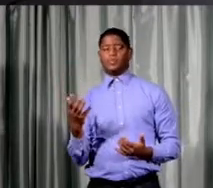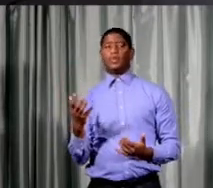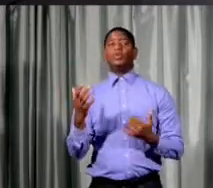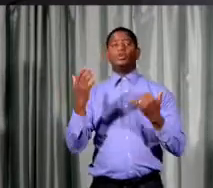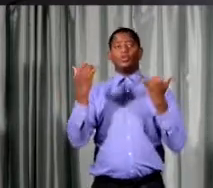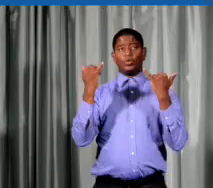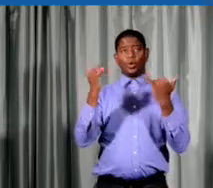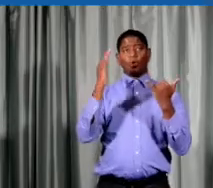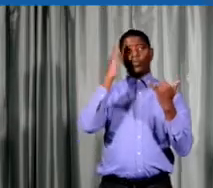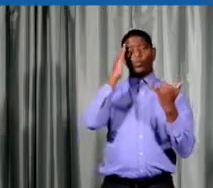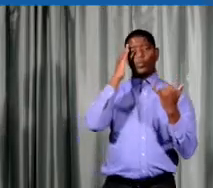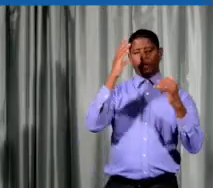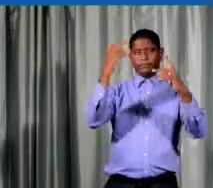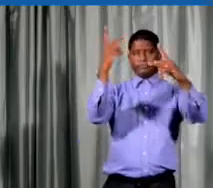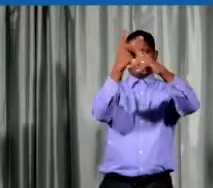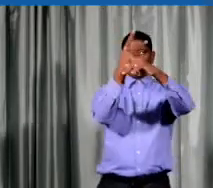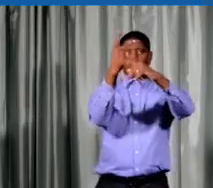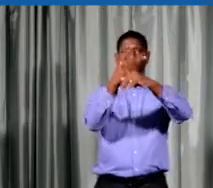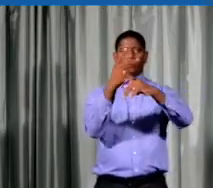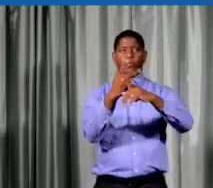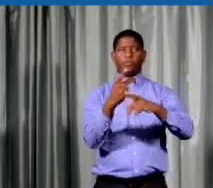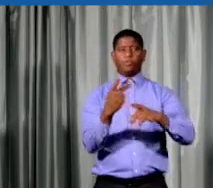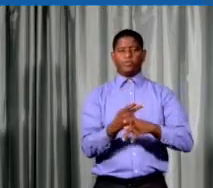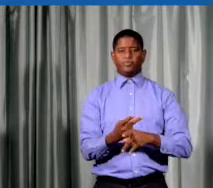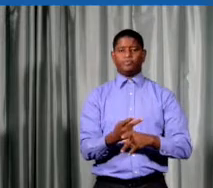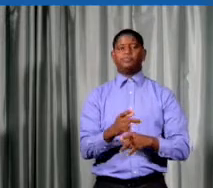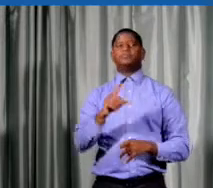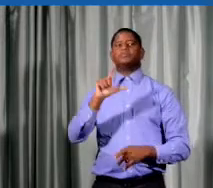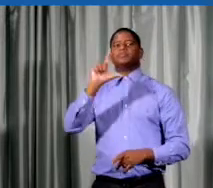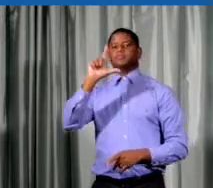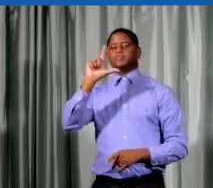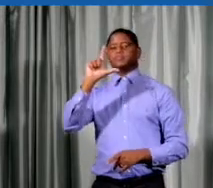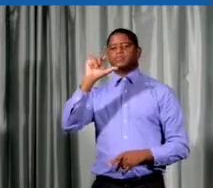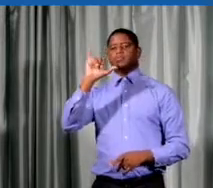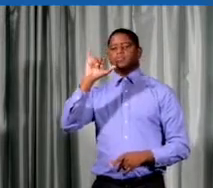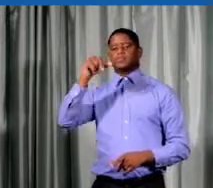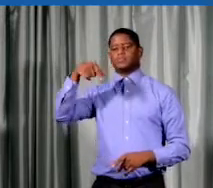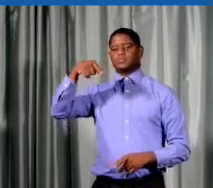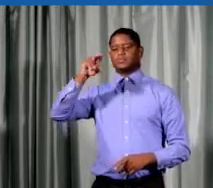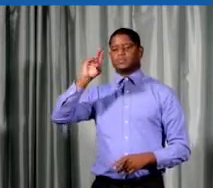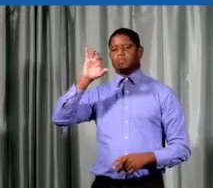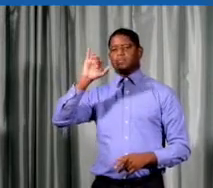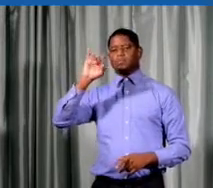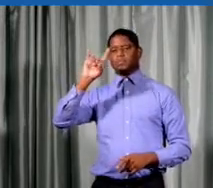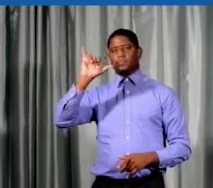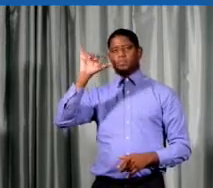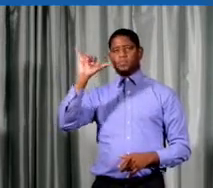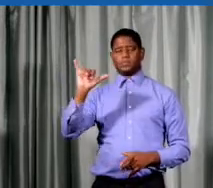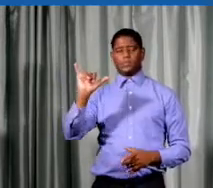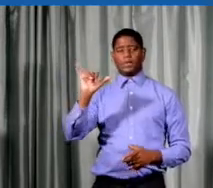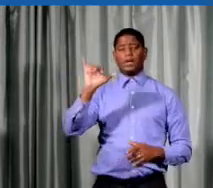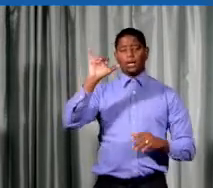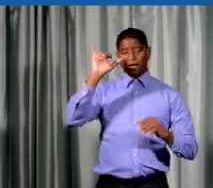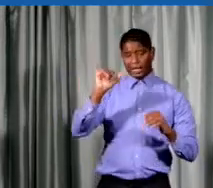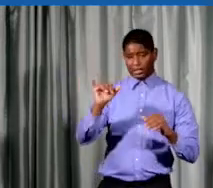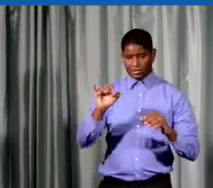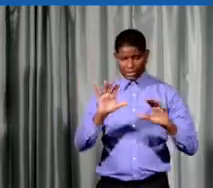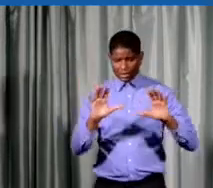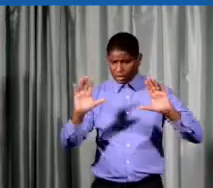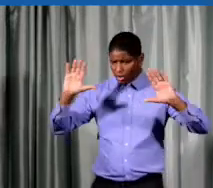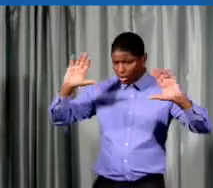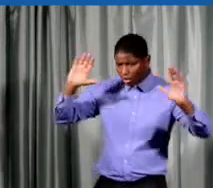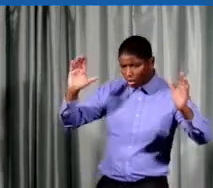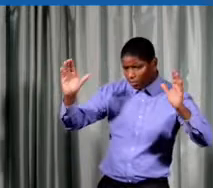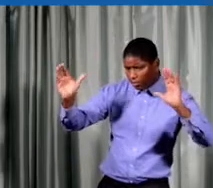liquidity. That is called the current ratio. By creating a fraction, now I could compare big companies